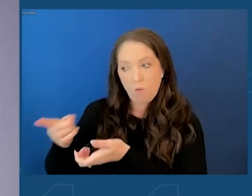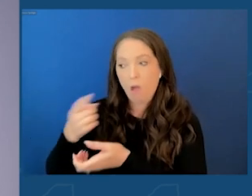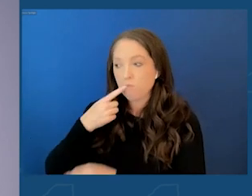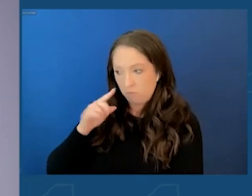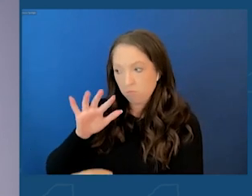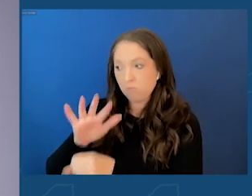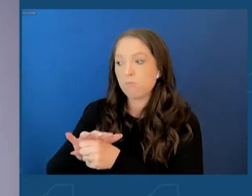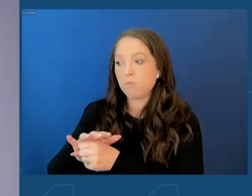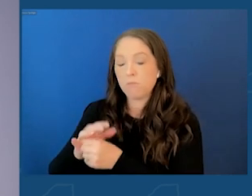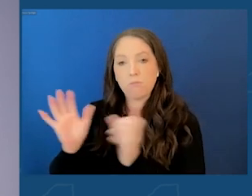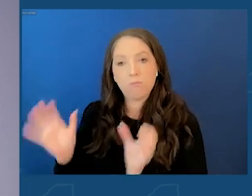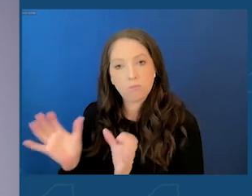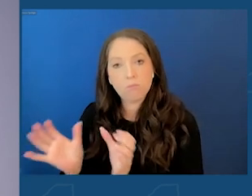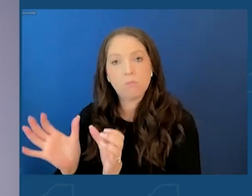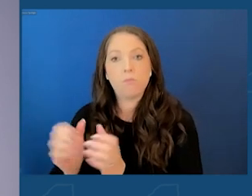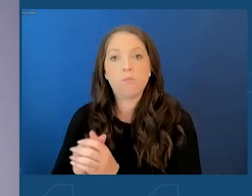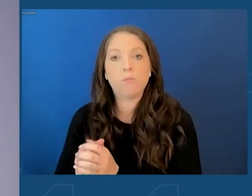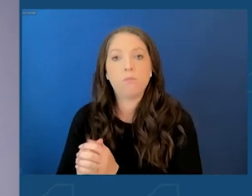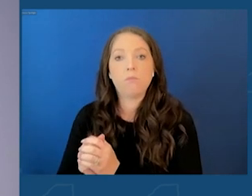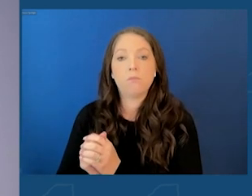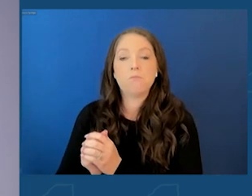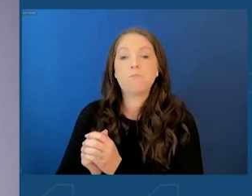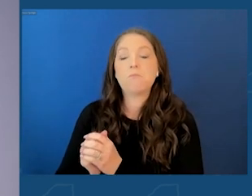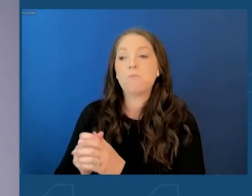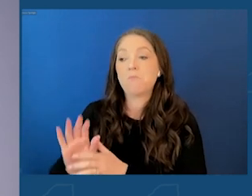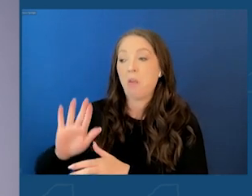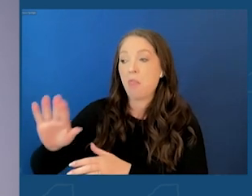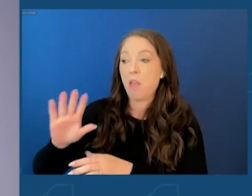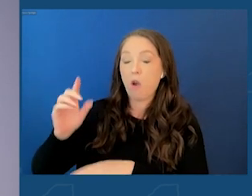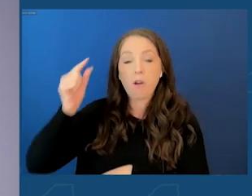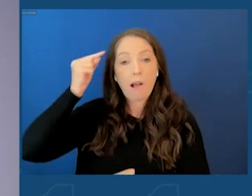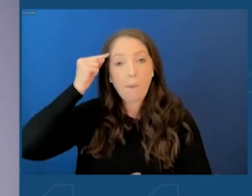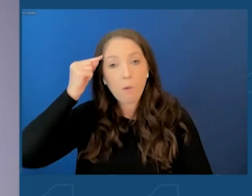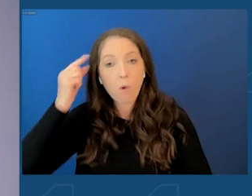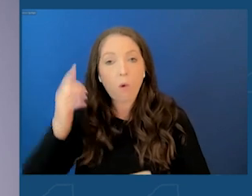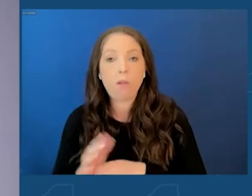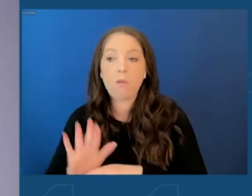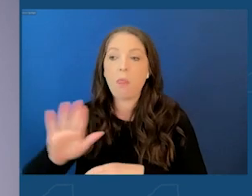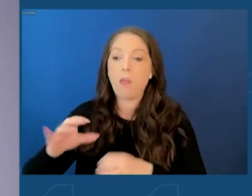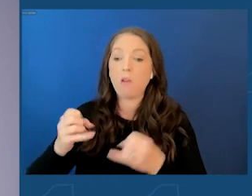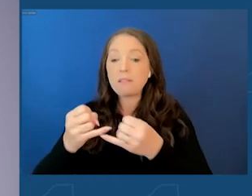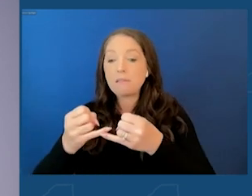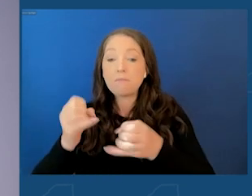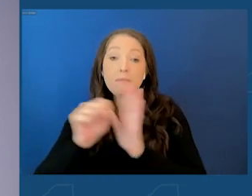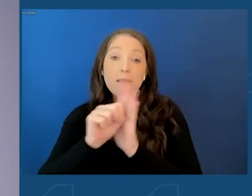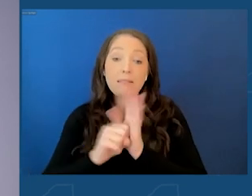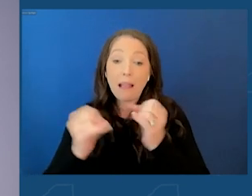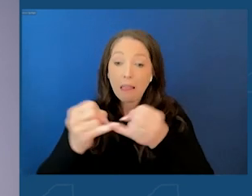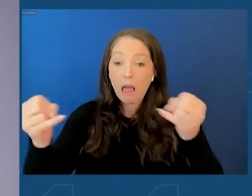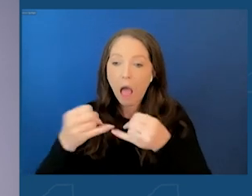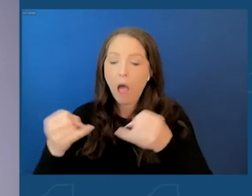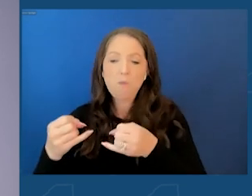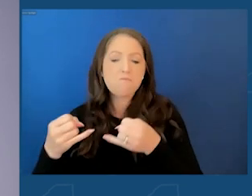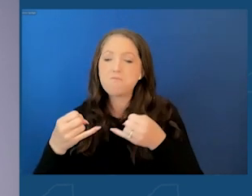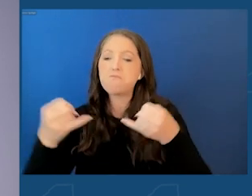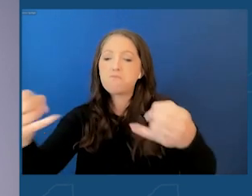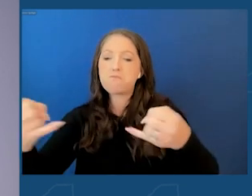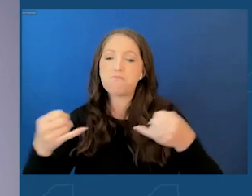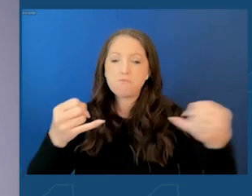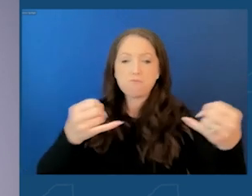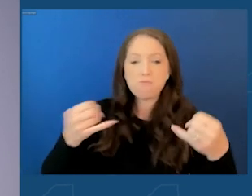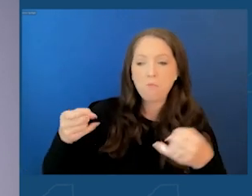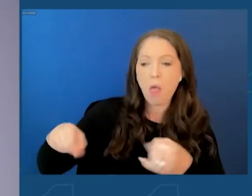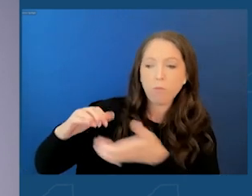capitals, working together across state lines, and in partnership with the Biden administration to achieve cleaner